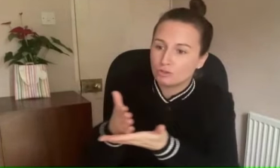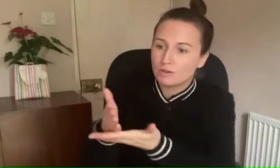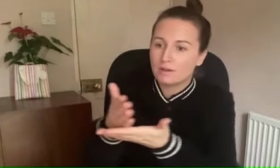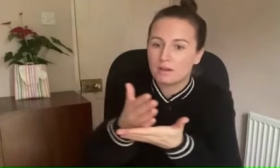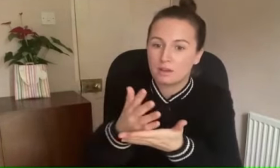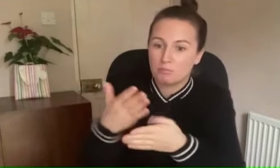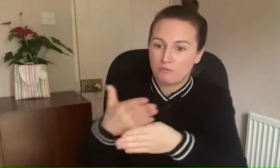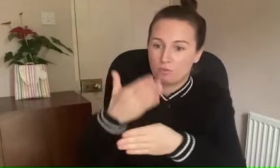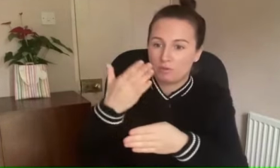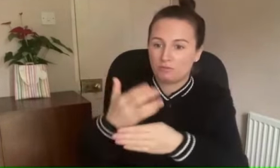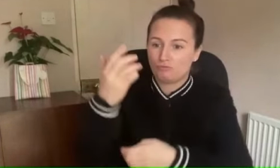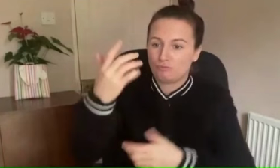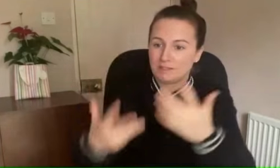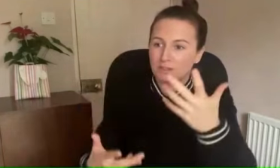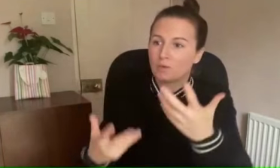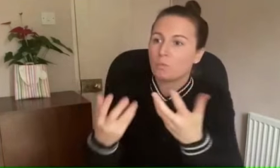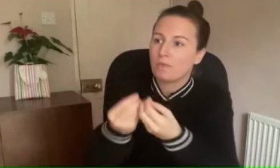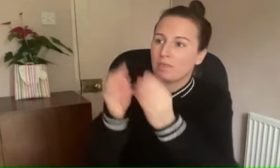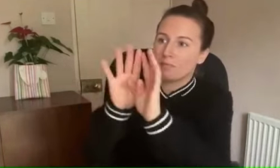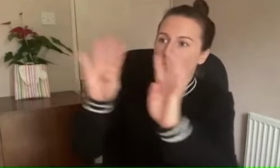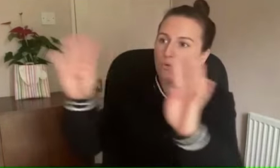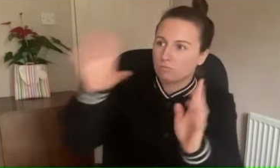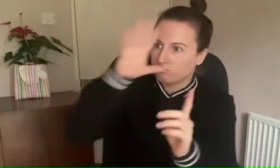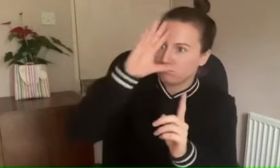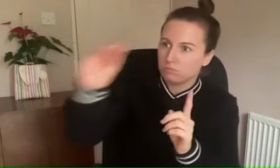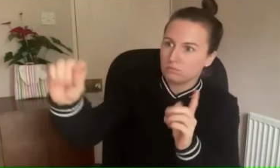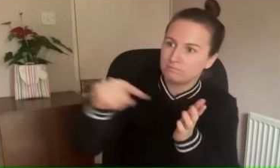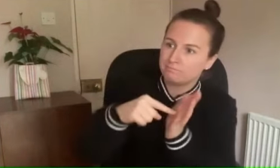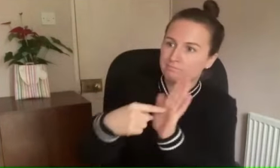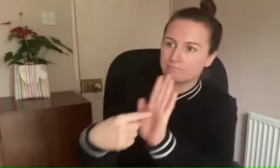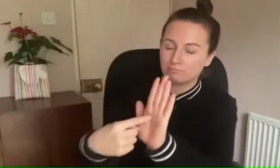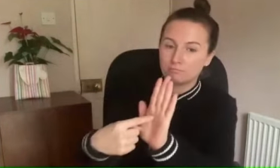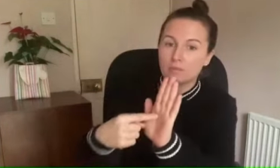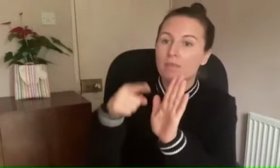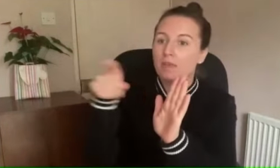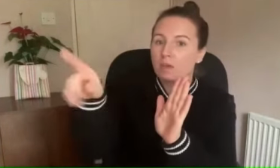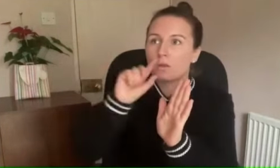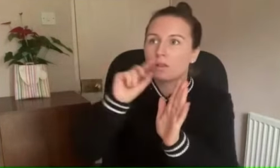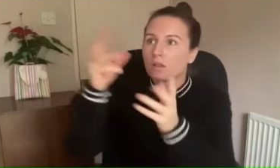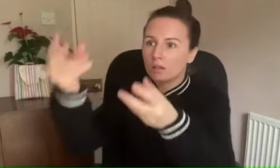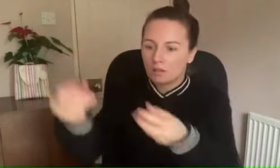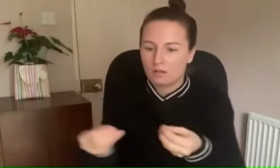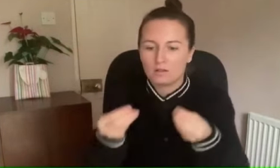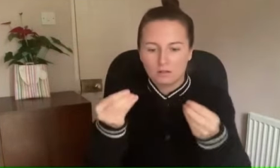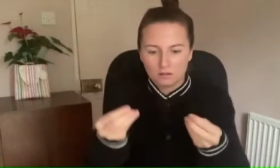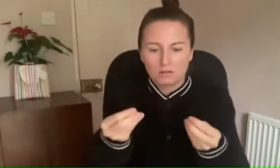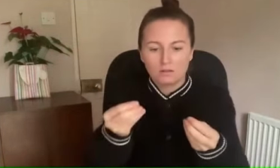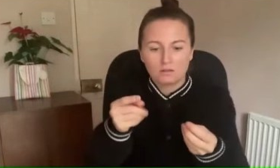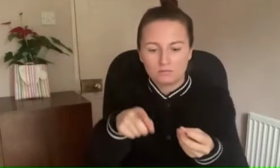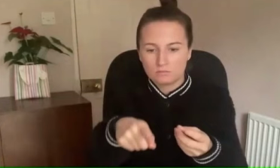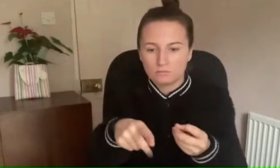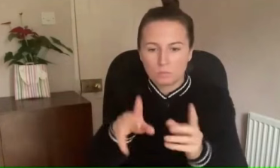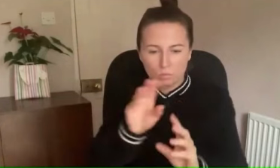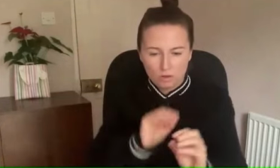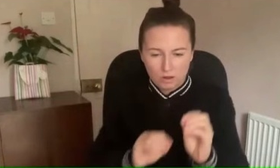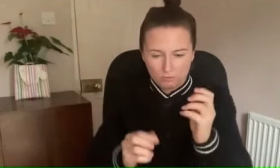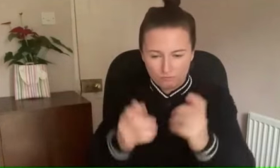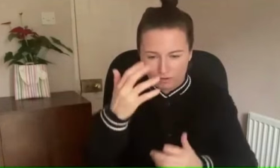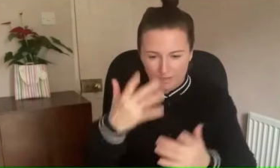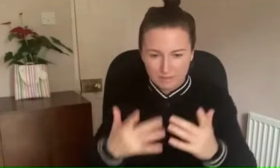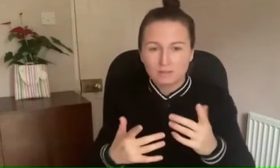board. The board will review and approve ratings as set out in step 2.